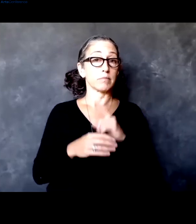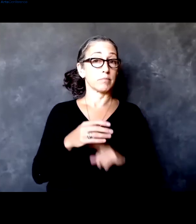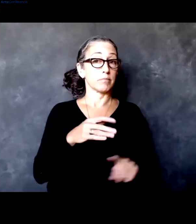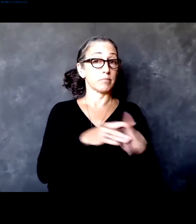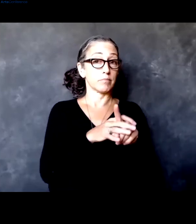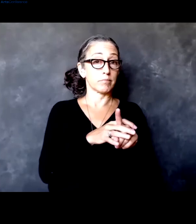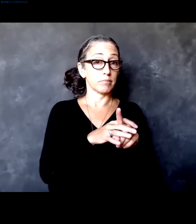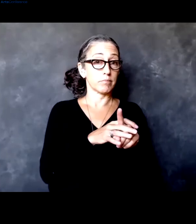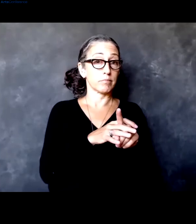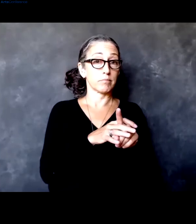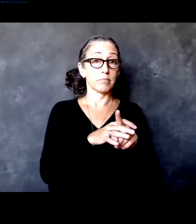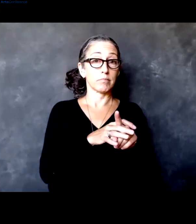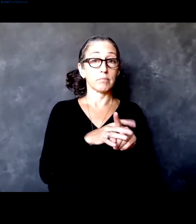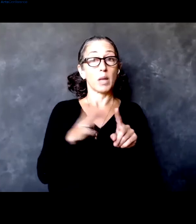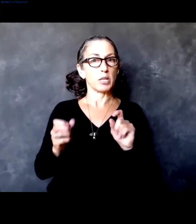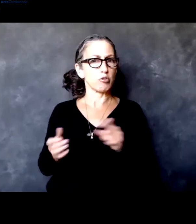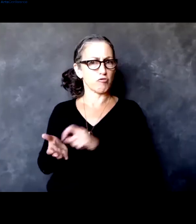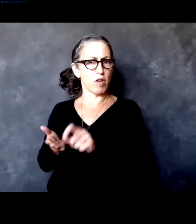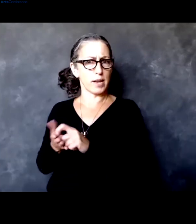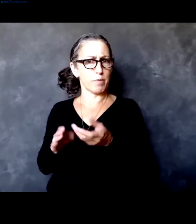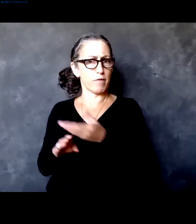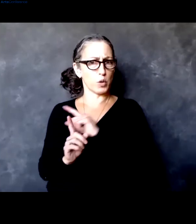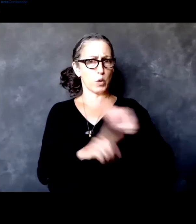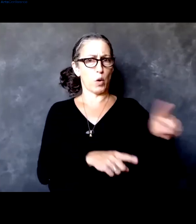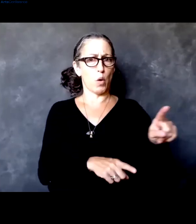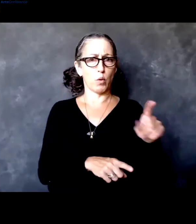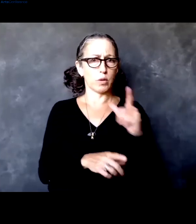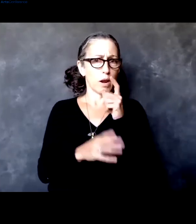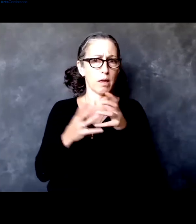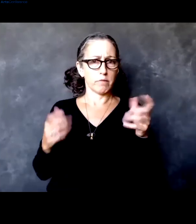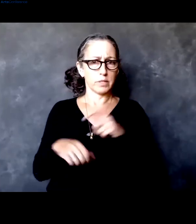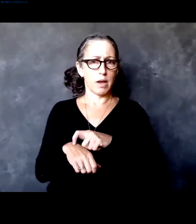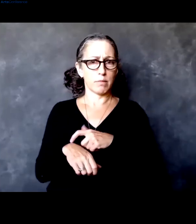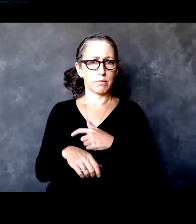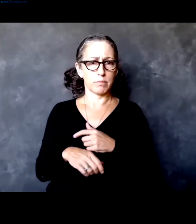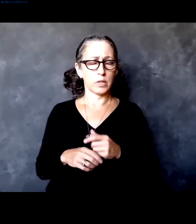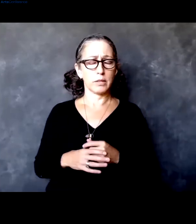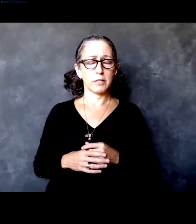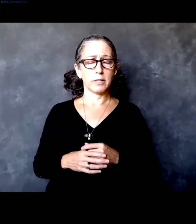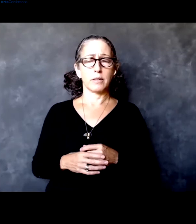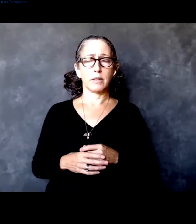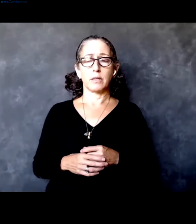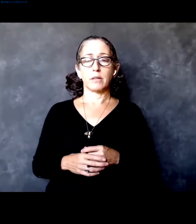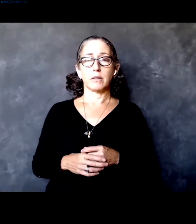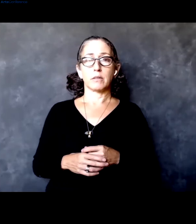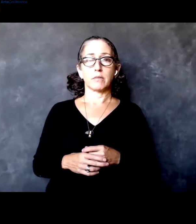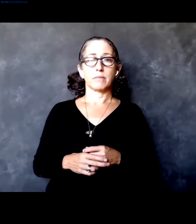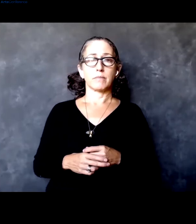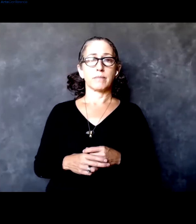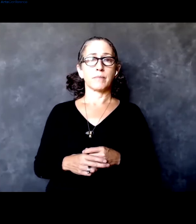write these out ahead of time, you should, to practice, because you're not going to get a lot of time. The first thing that